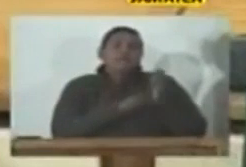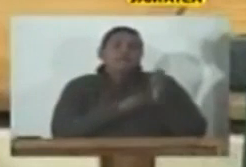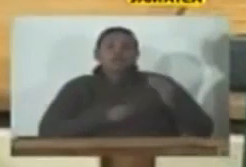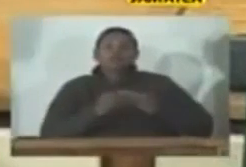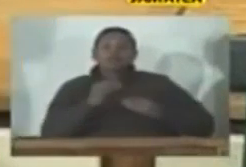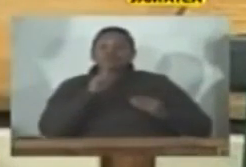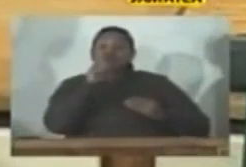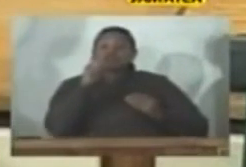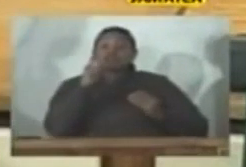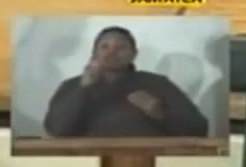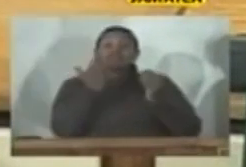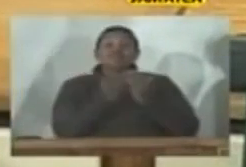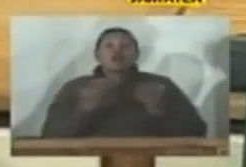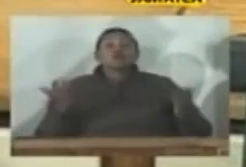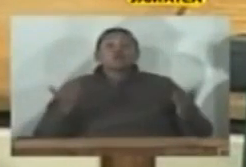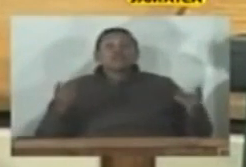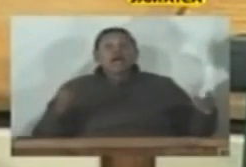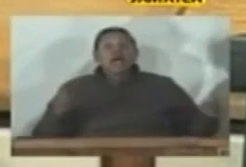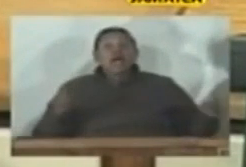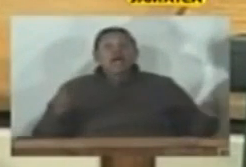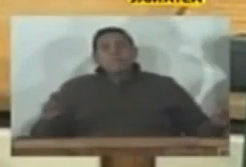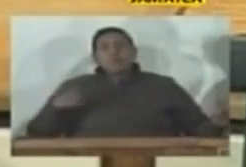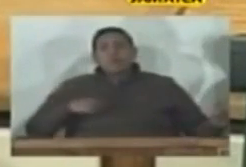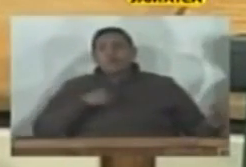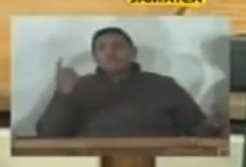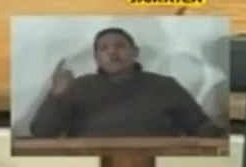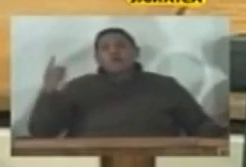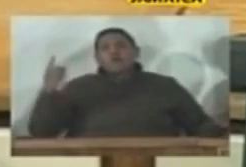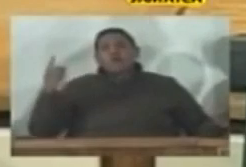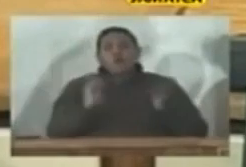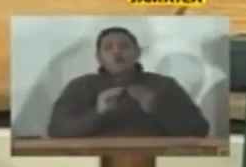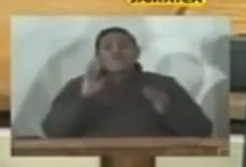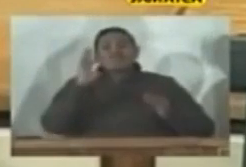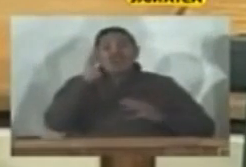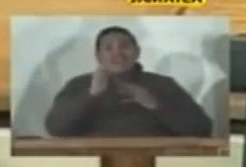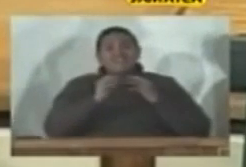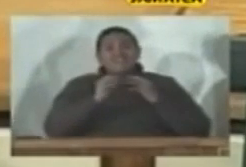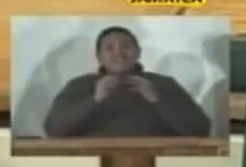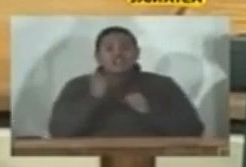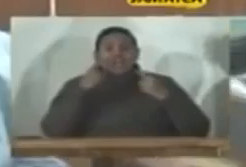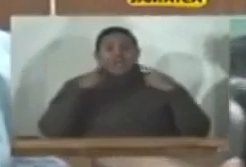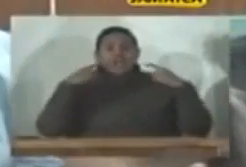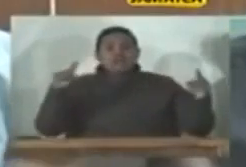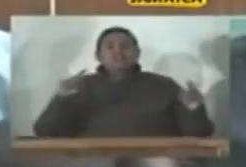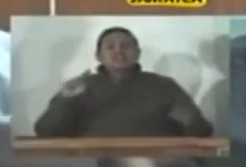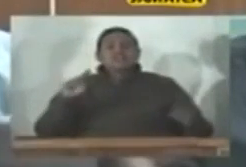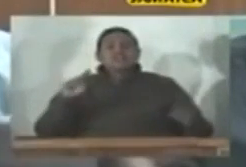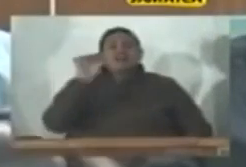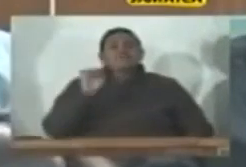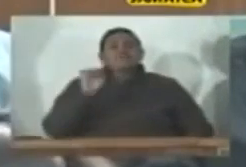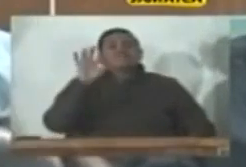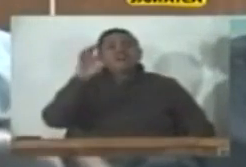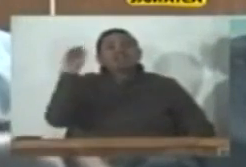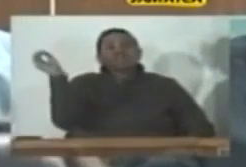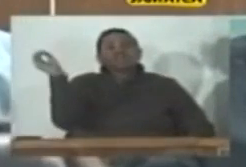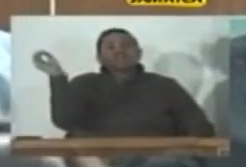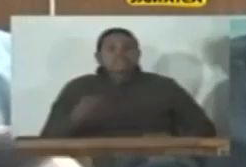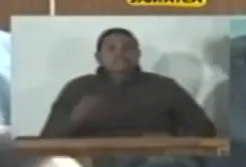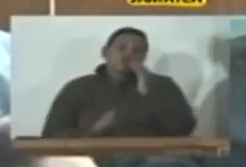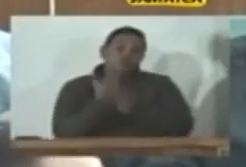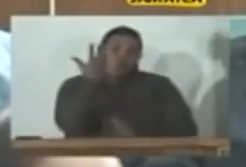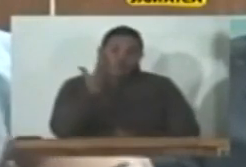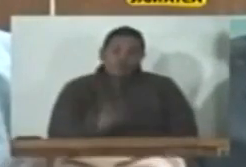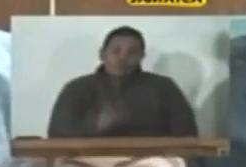5 years, achieved 5.5% growth, including, for that purpose, the coming